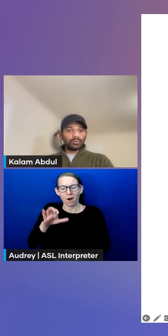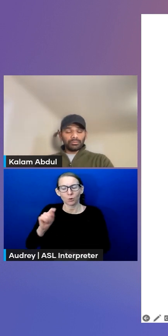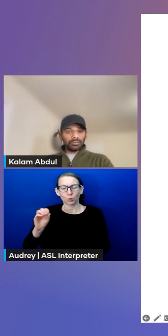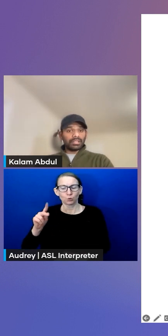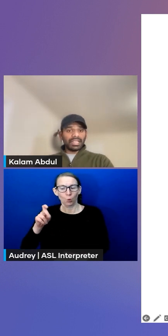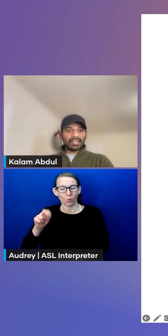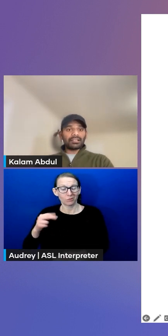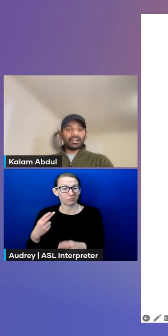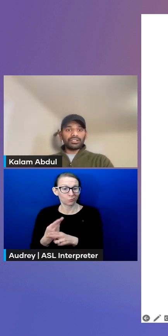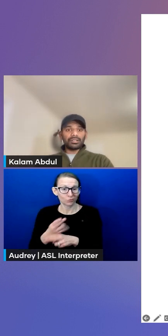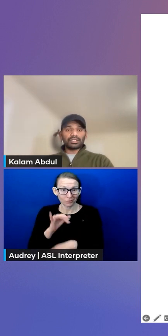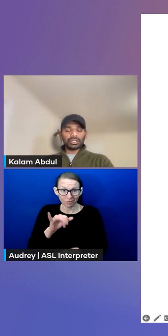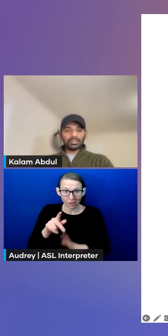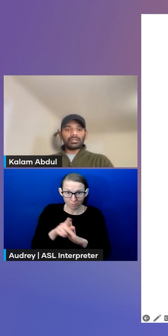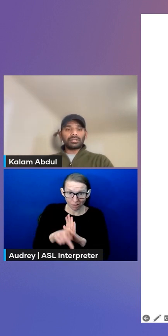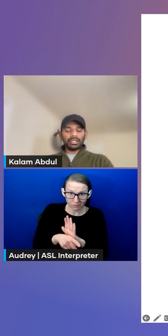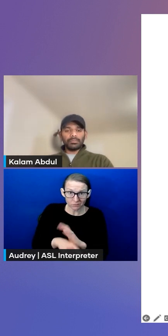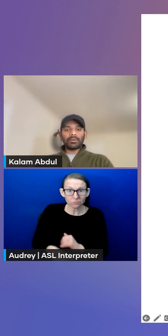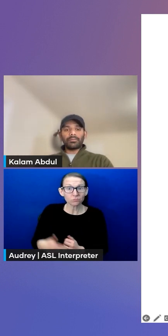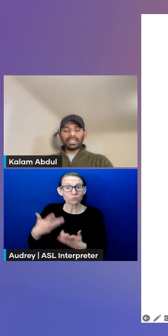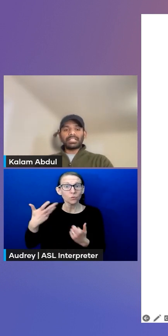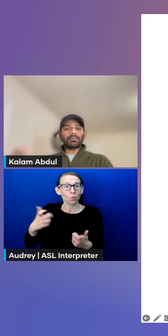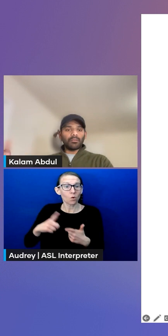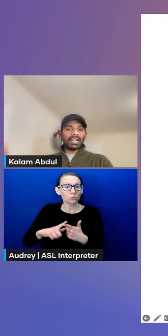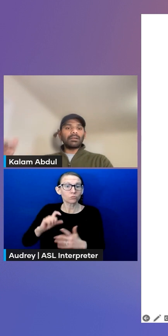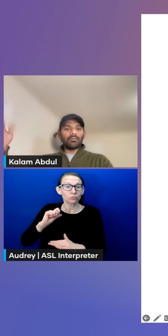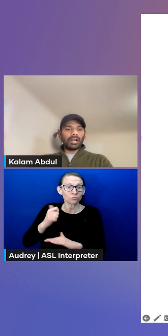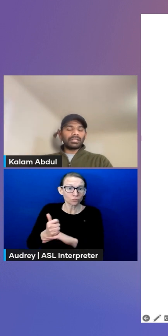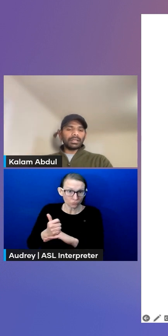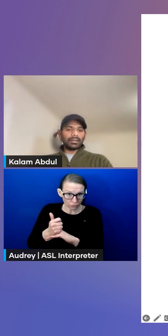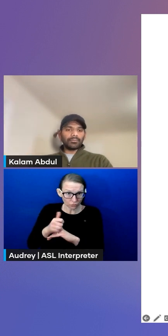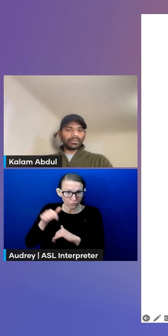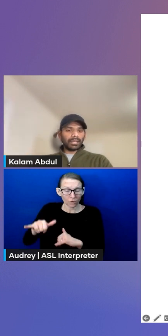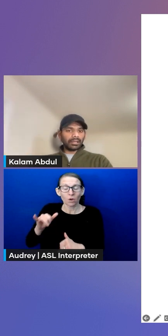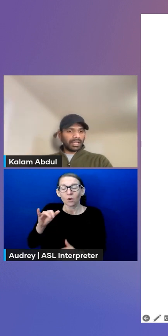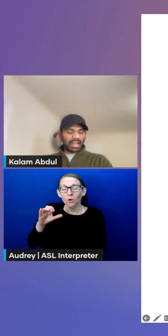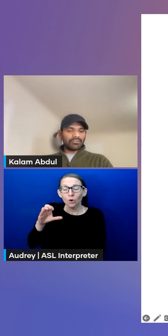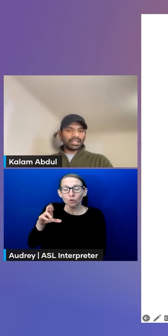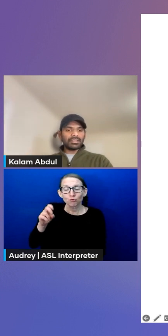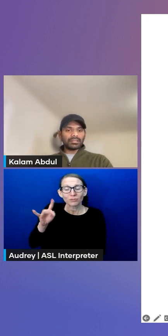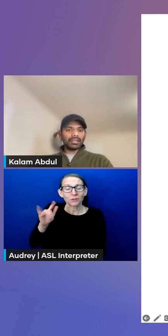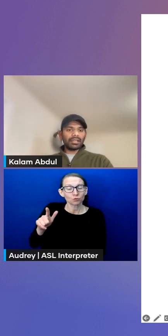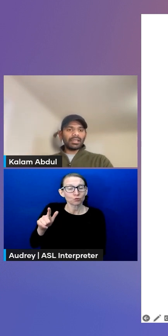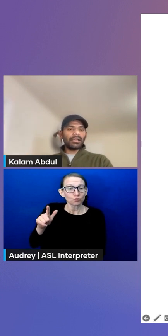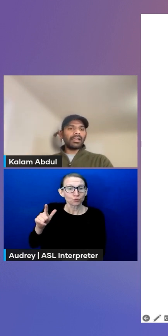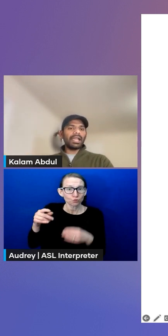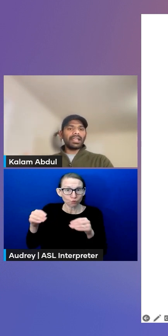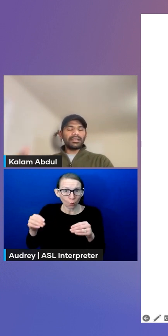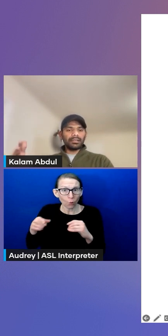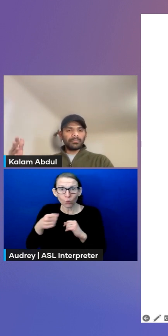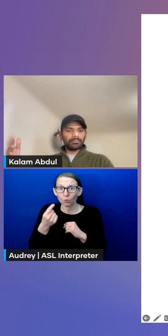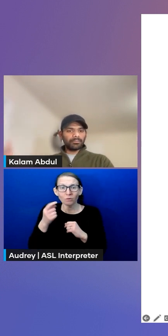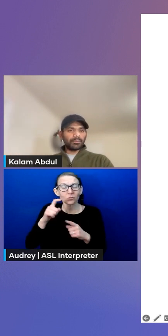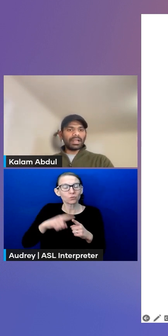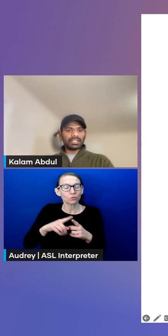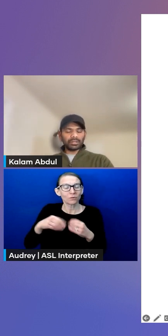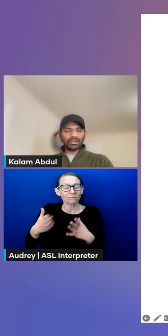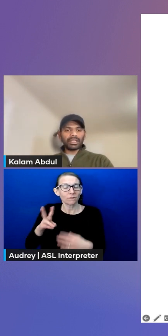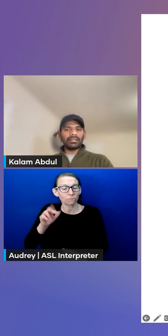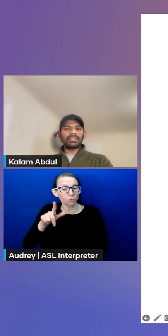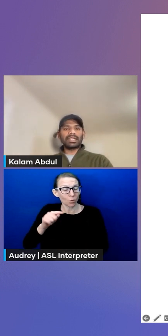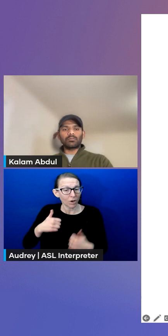And to create a credential store, you basically provide the vault address and